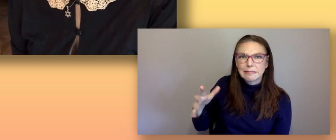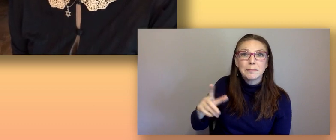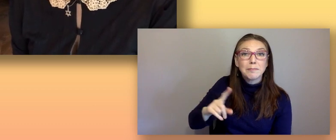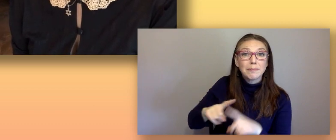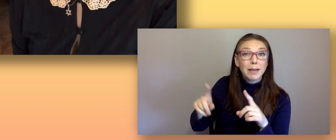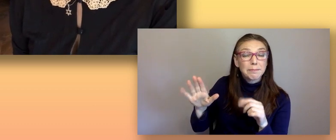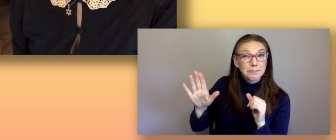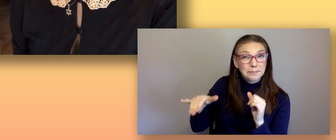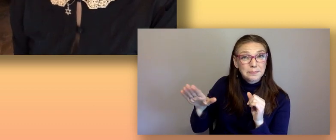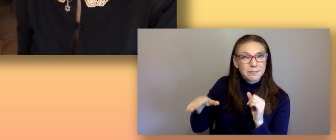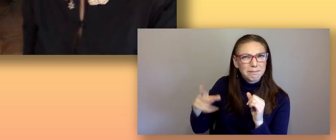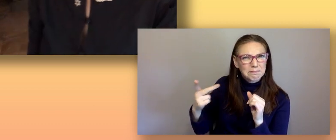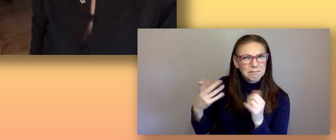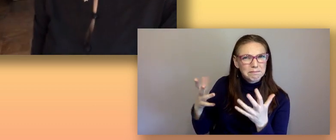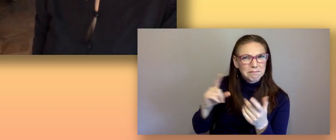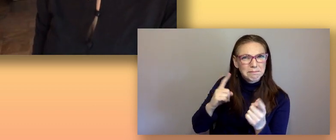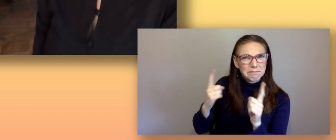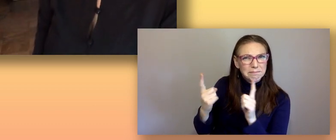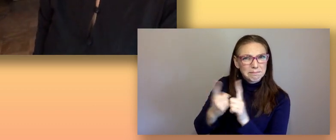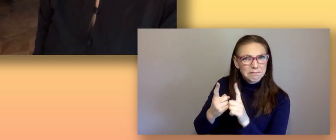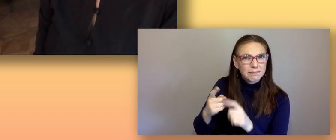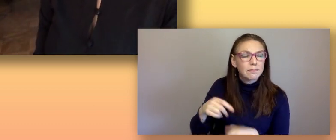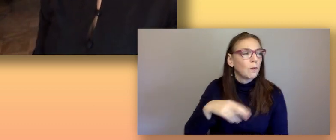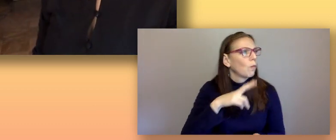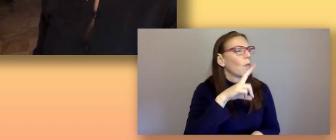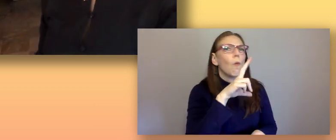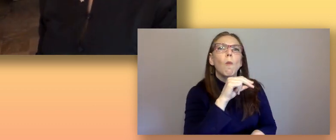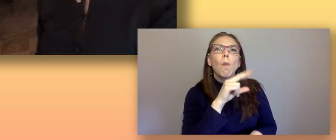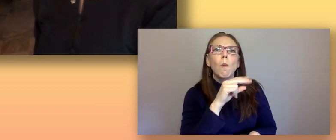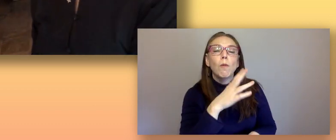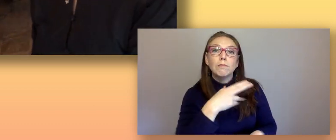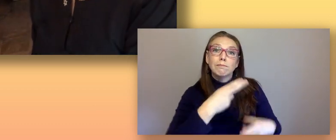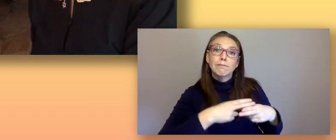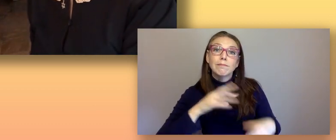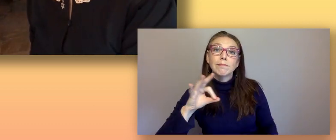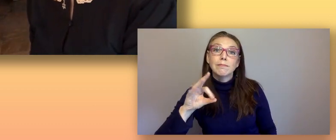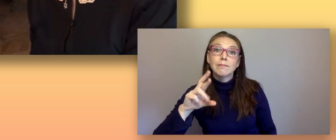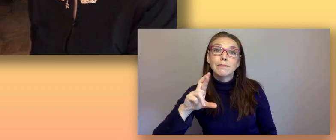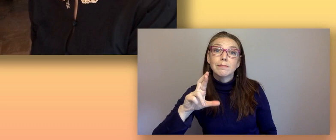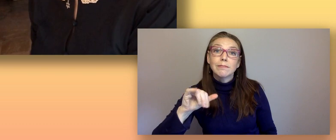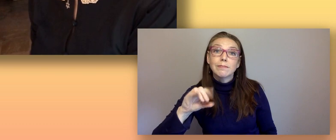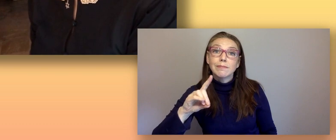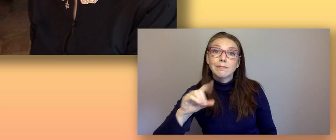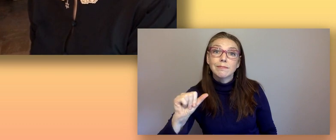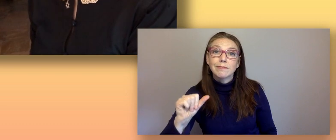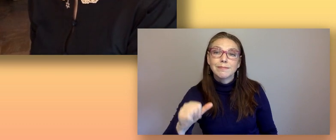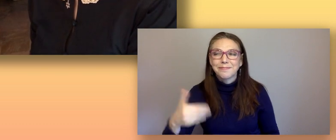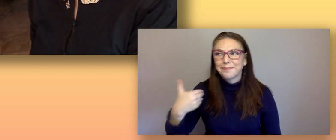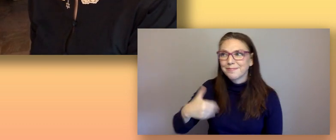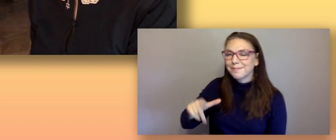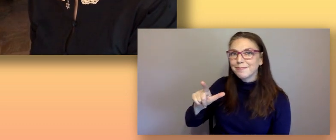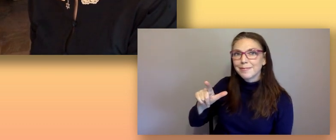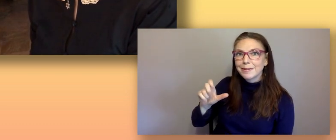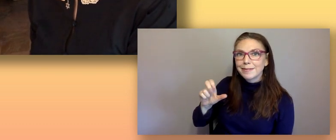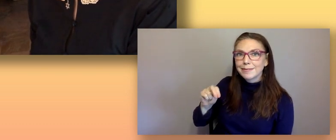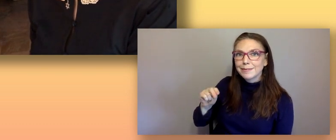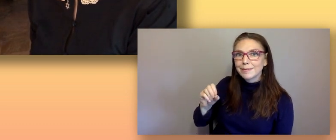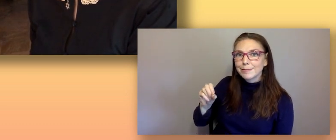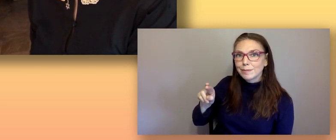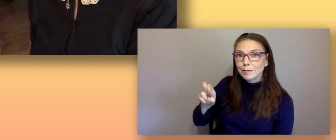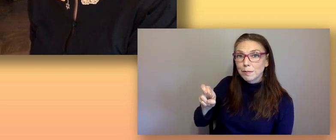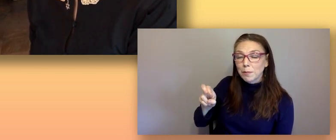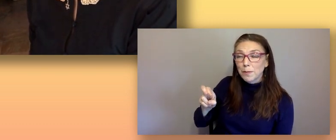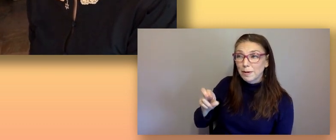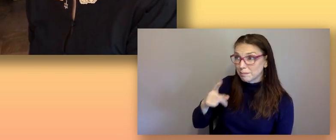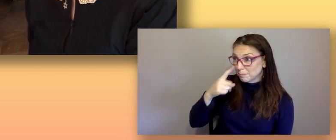but, have we met? No, my name is Frida. I'm Lenora.